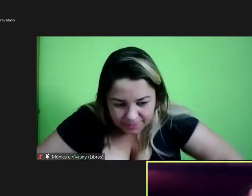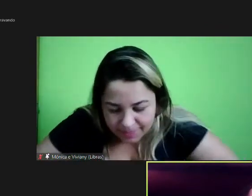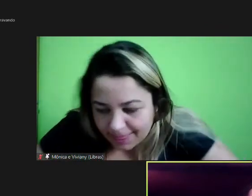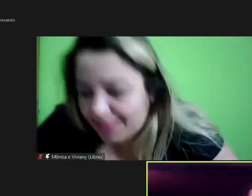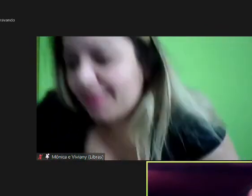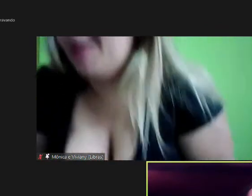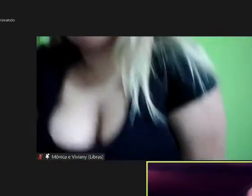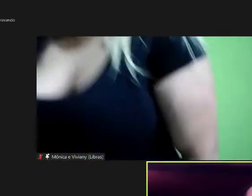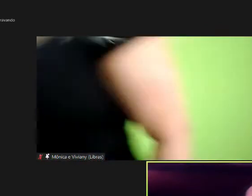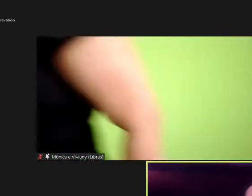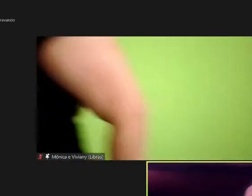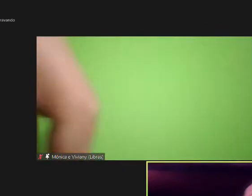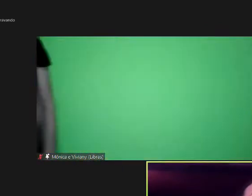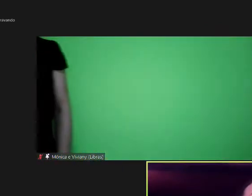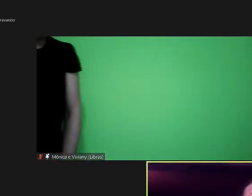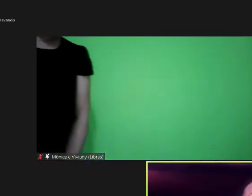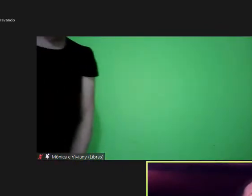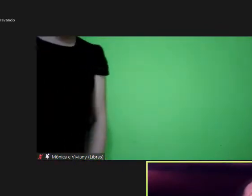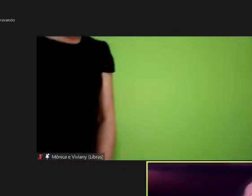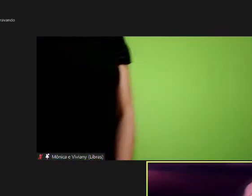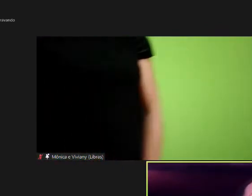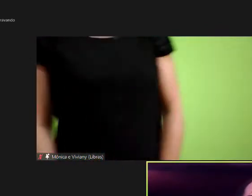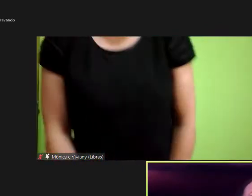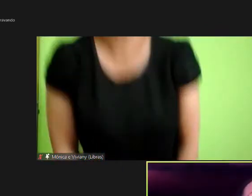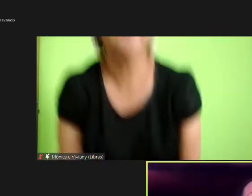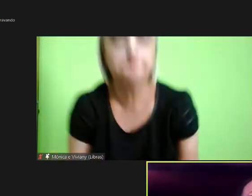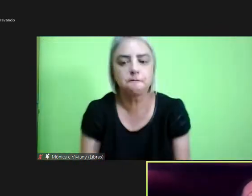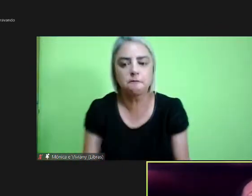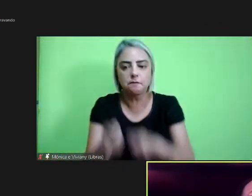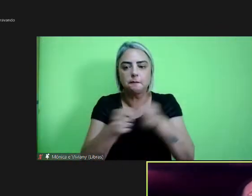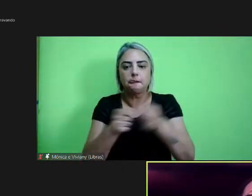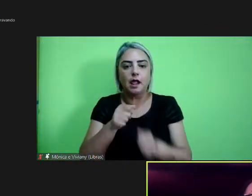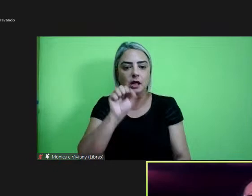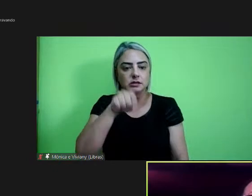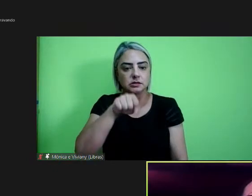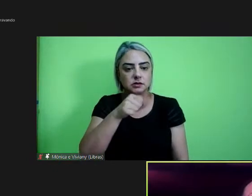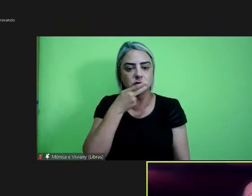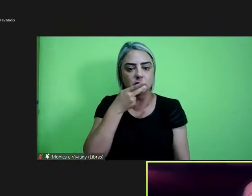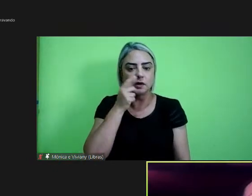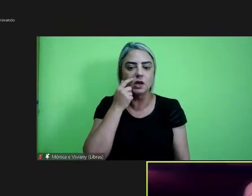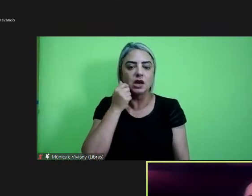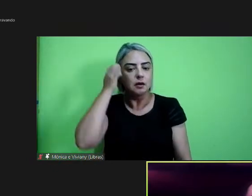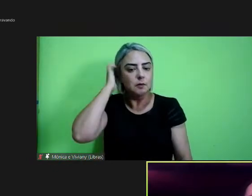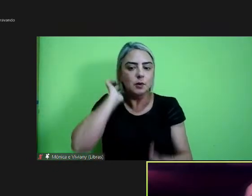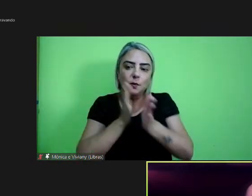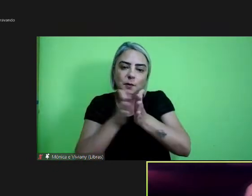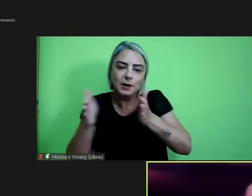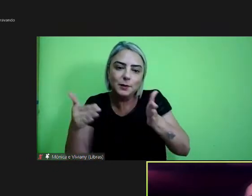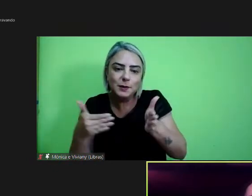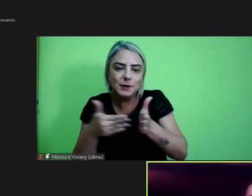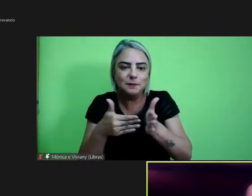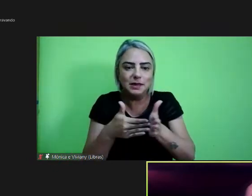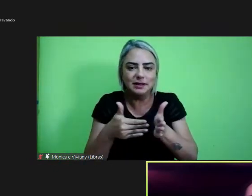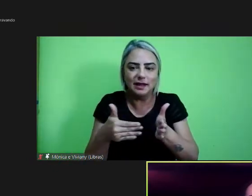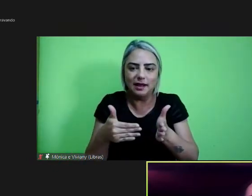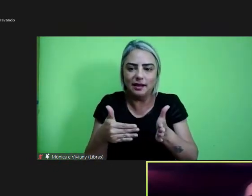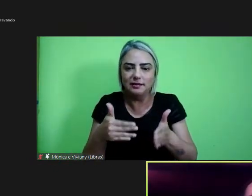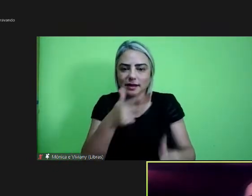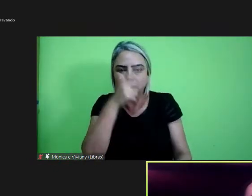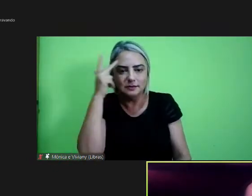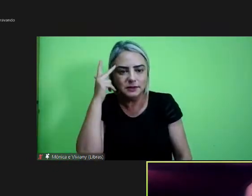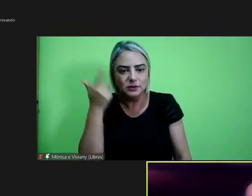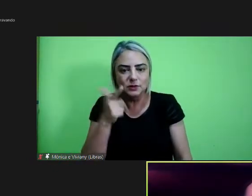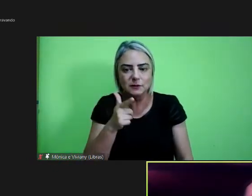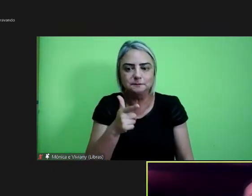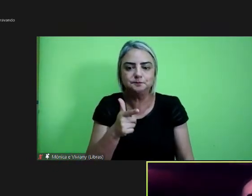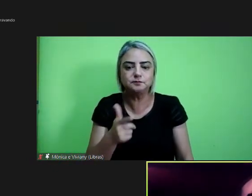control. And they will tell us yes, yes, yes, for a limited period until we go through the door, and then they'll revert back to what they were